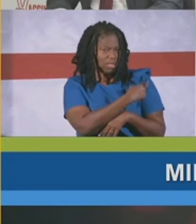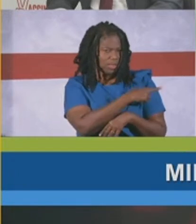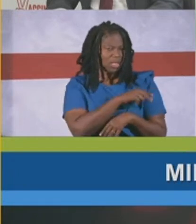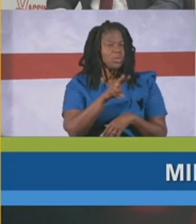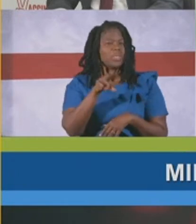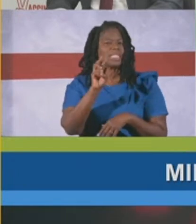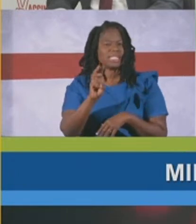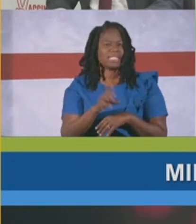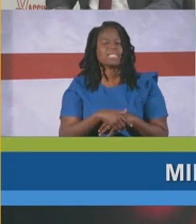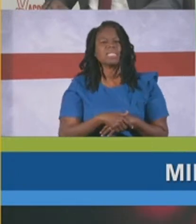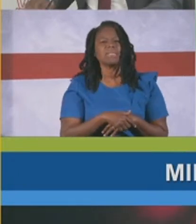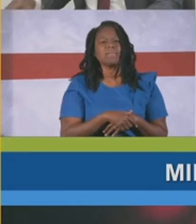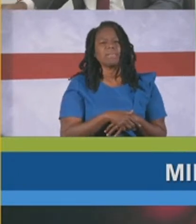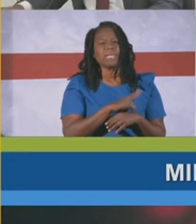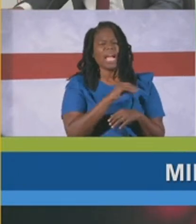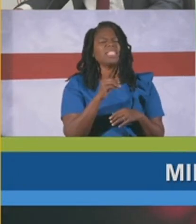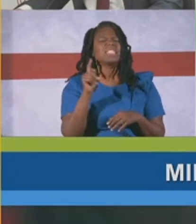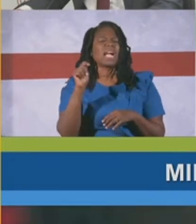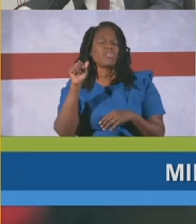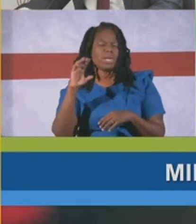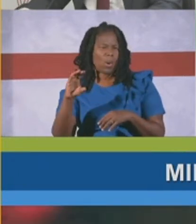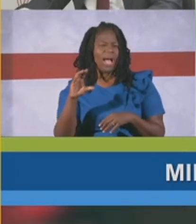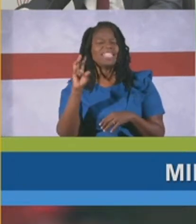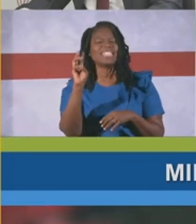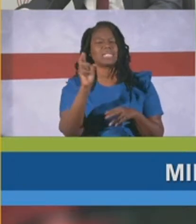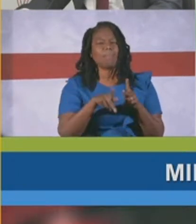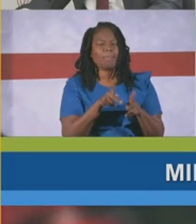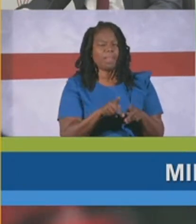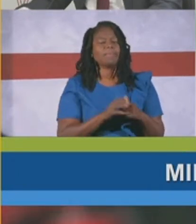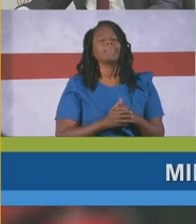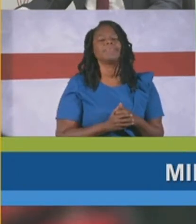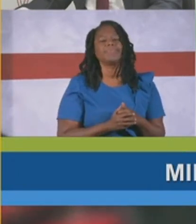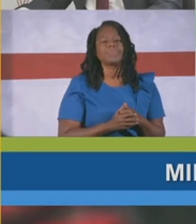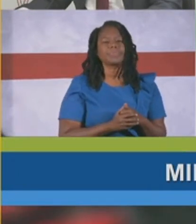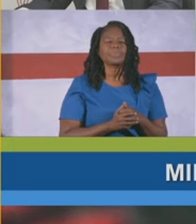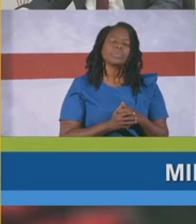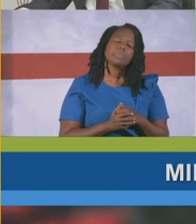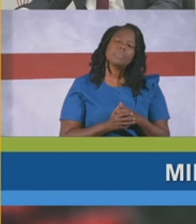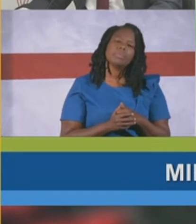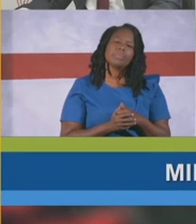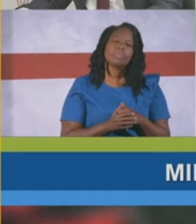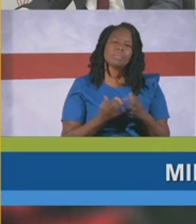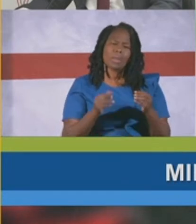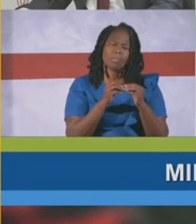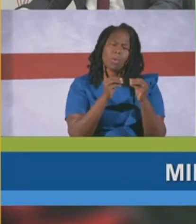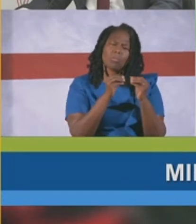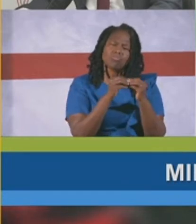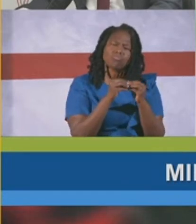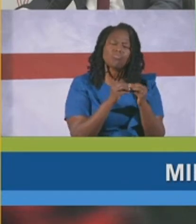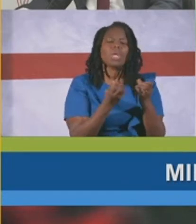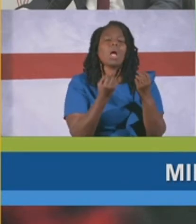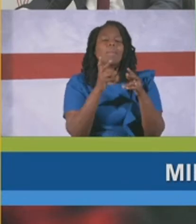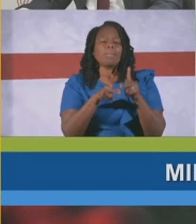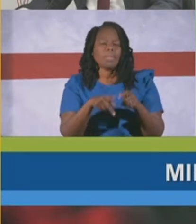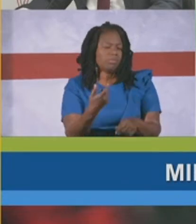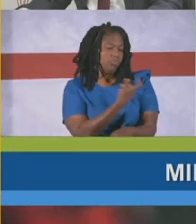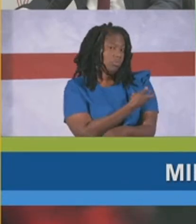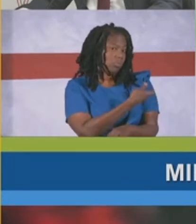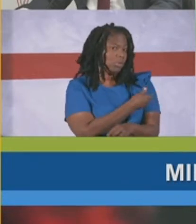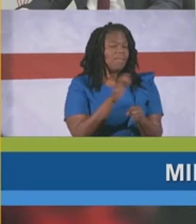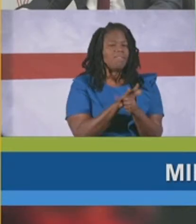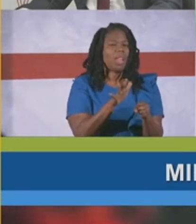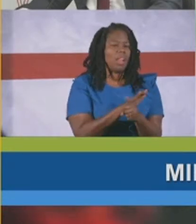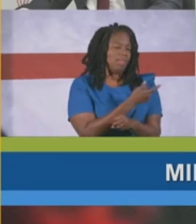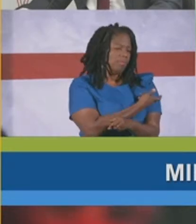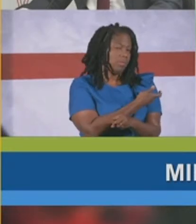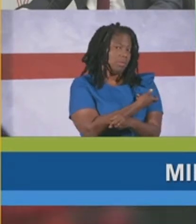facility, there are 6 persons. In terms of the further breakdown of patients by vaccination status, again, fully